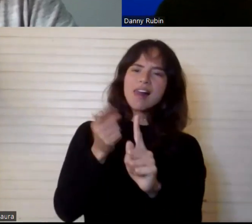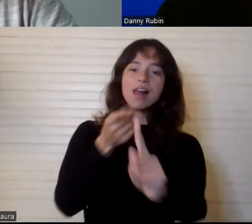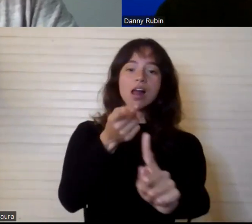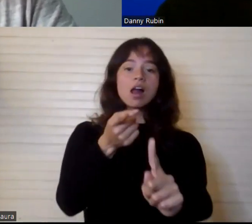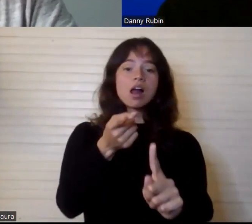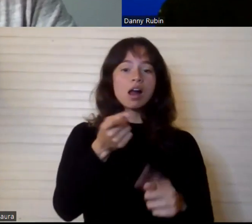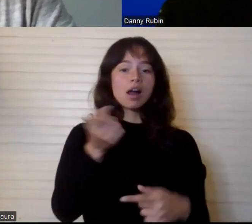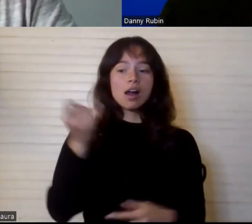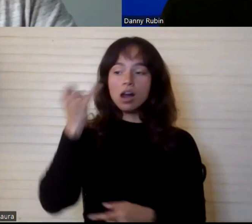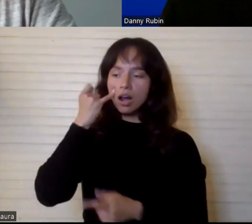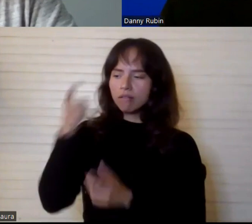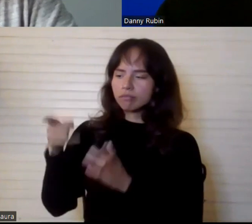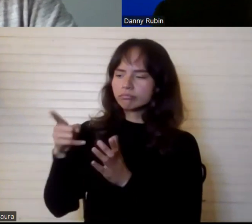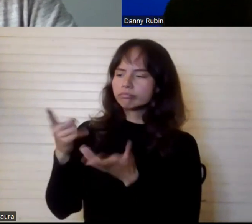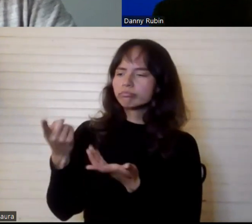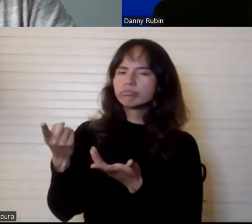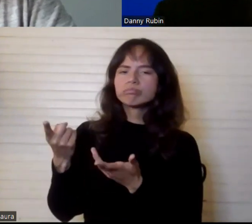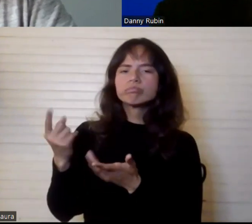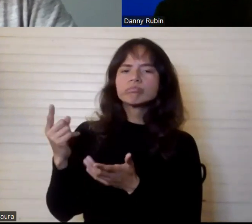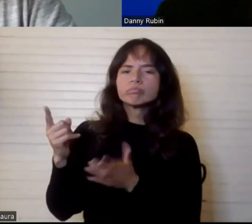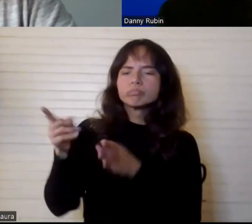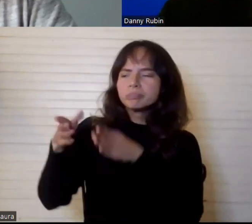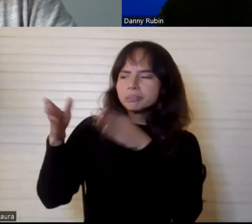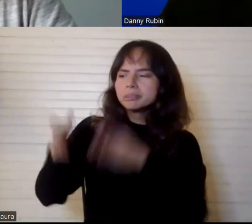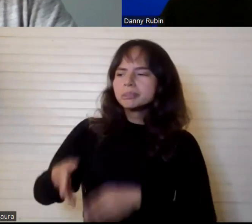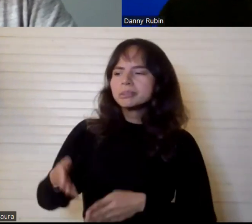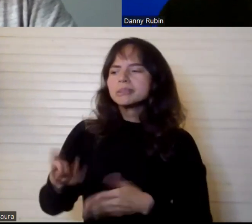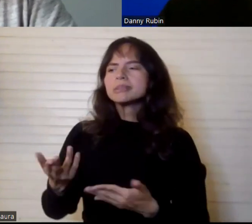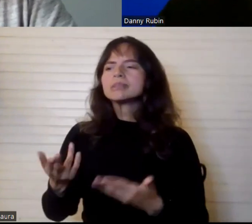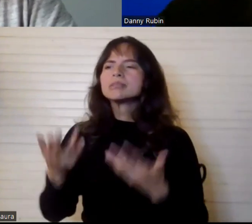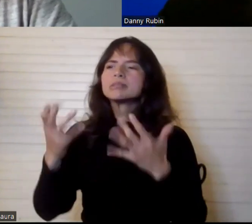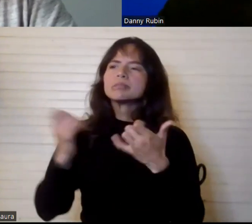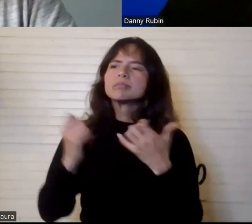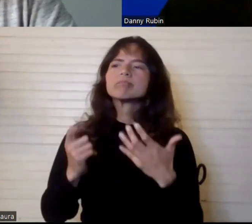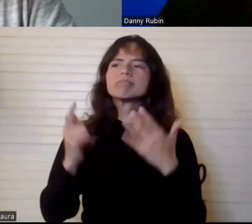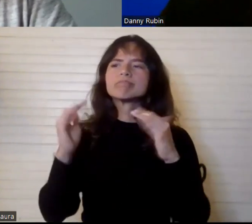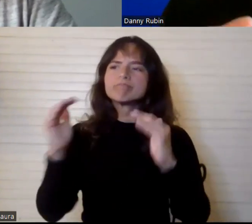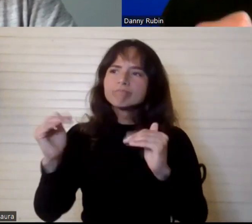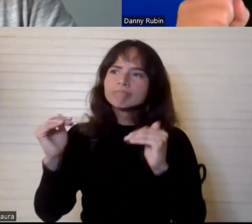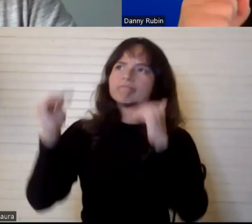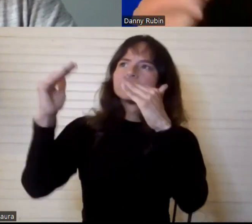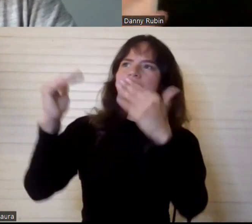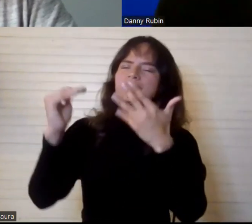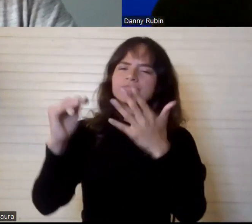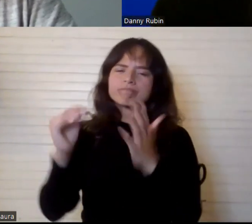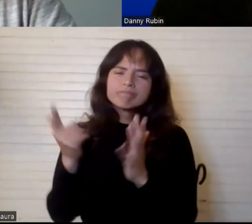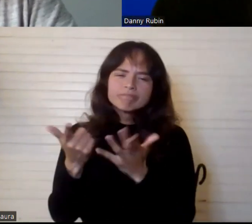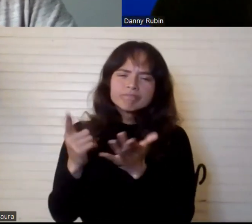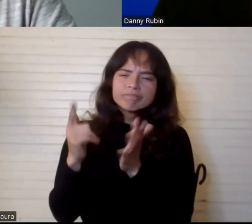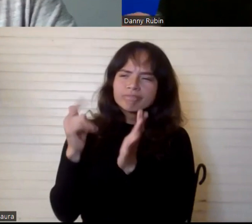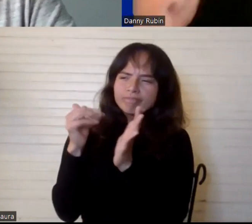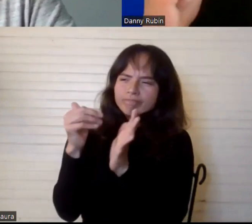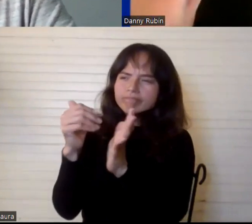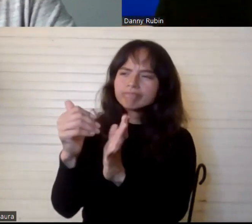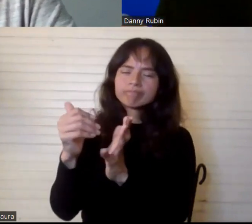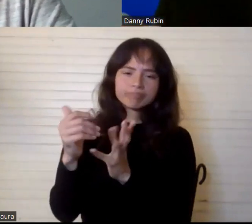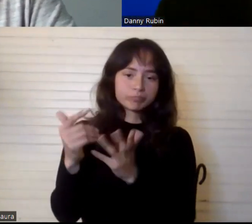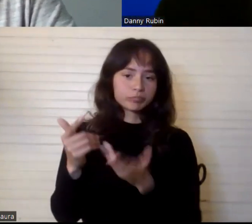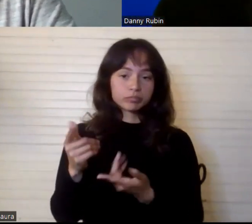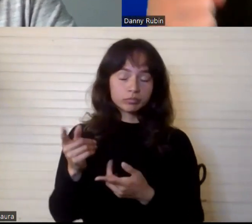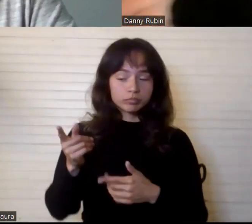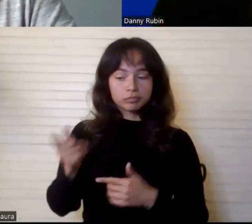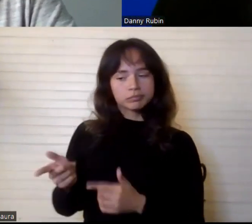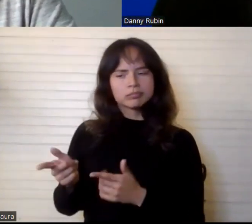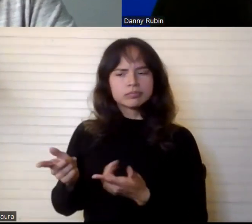experience, how can they start? Can they just go to a website and just start practicing? Does it have to be that complicated? Can they just hop